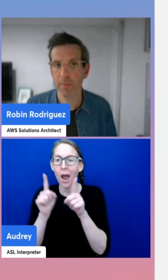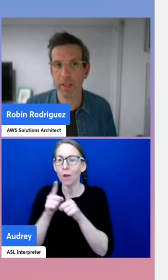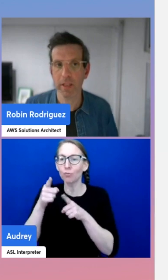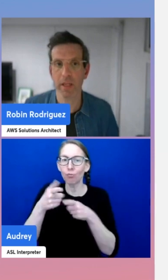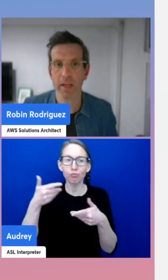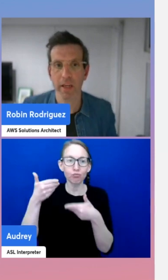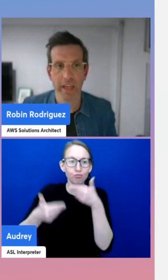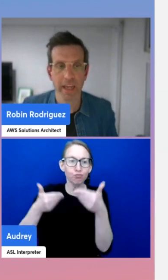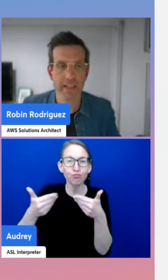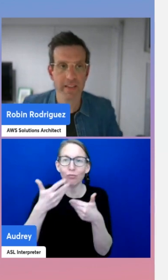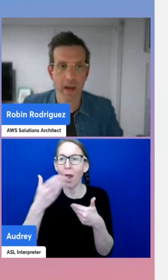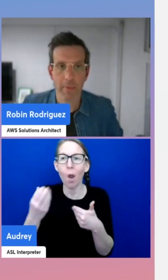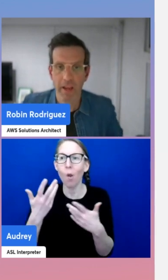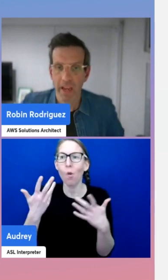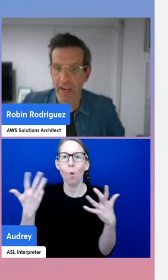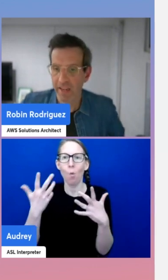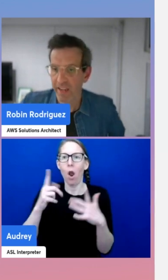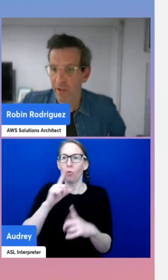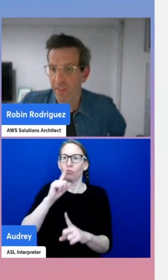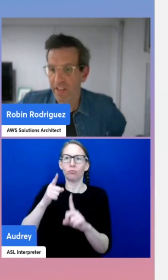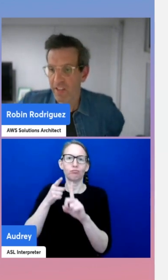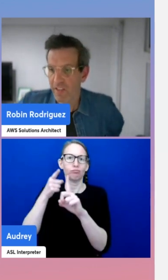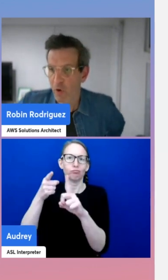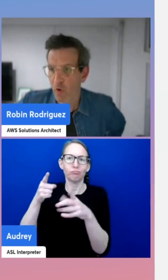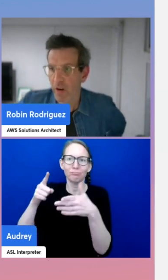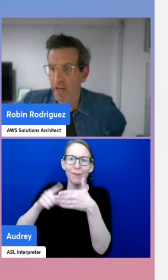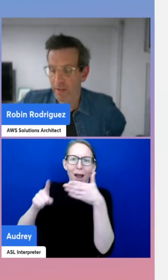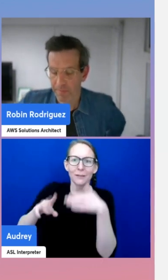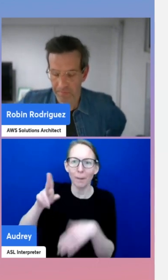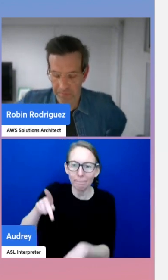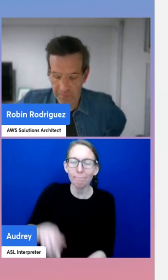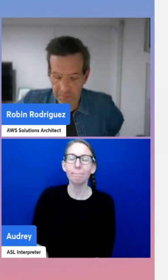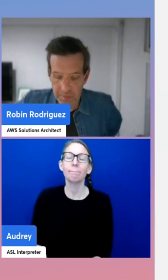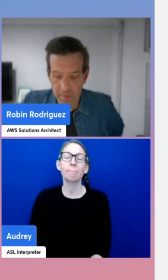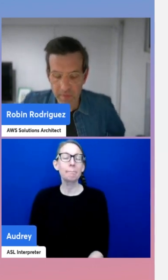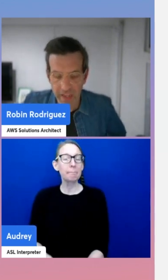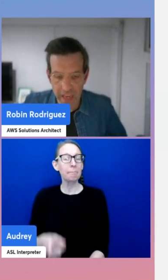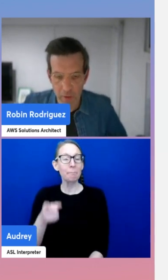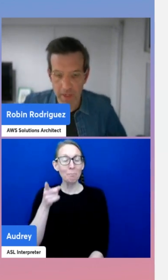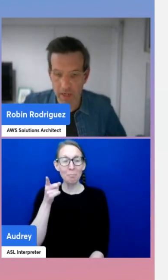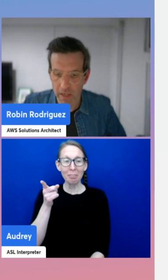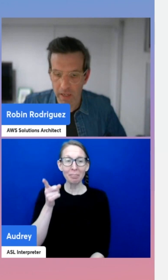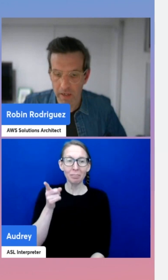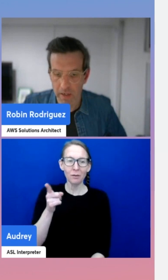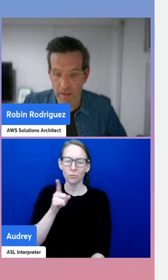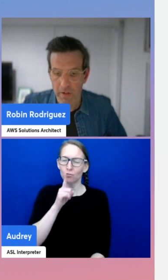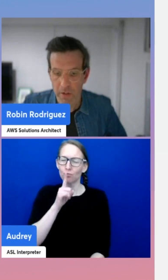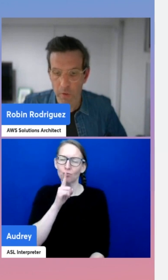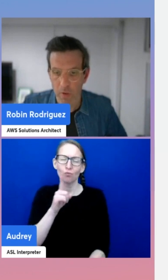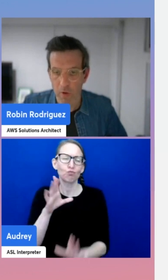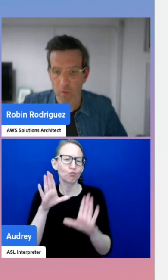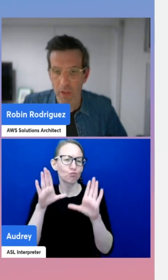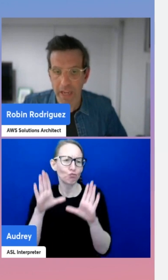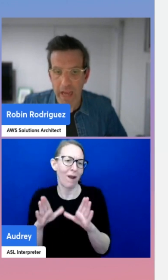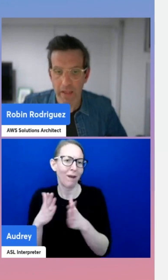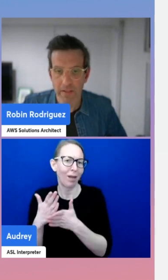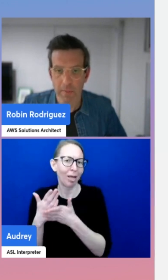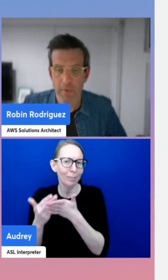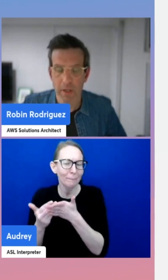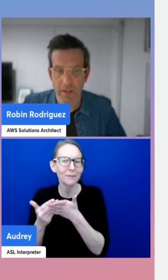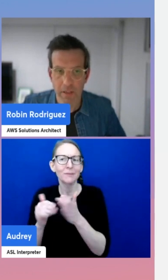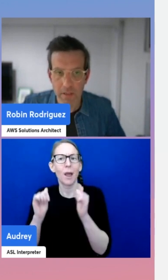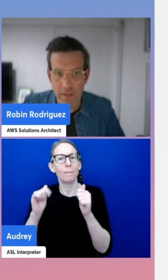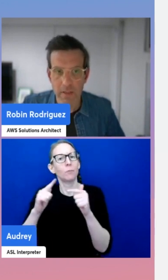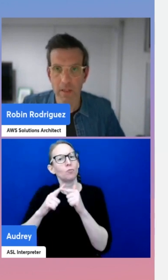it ultimately ends up. And this is a great element, again, to really add